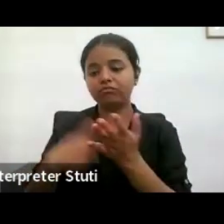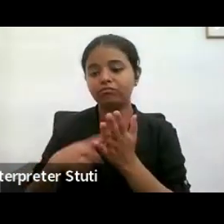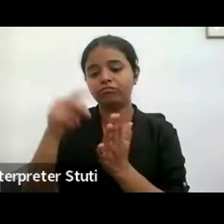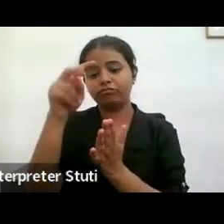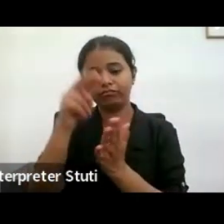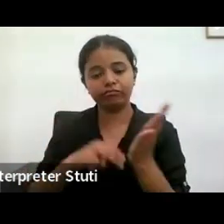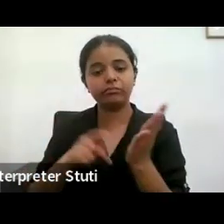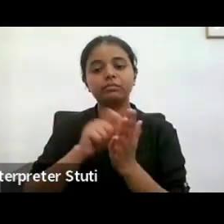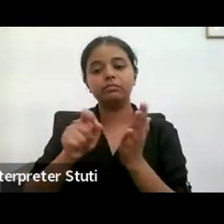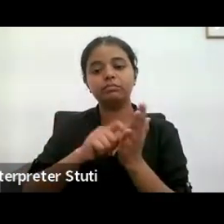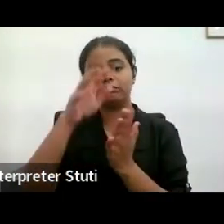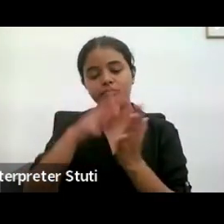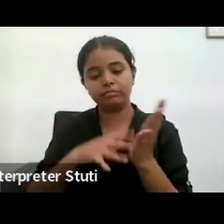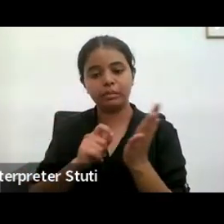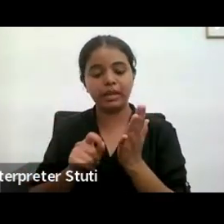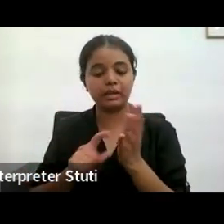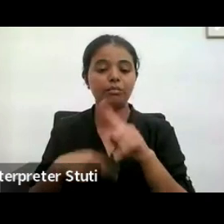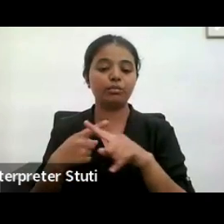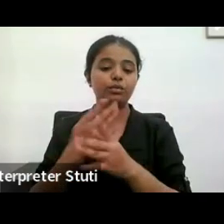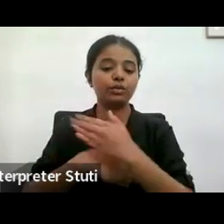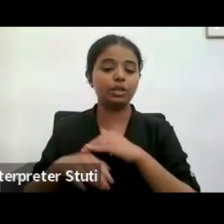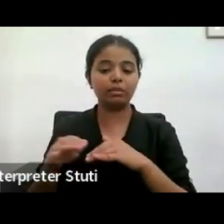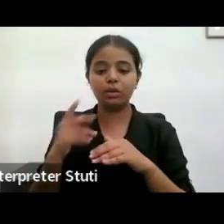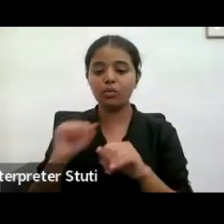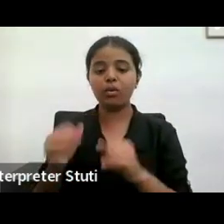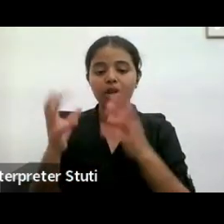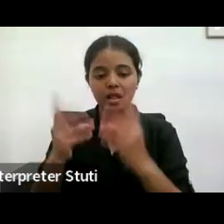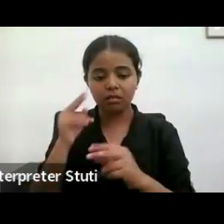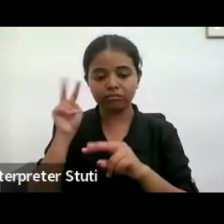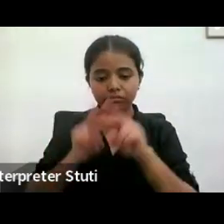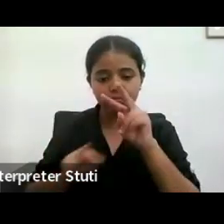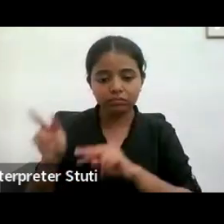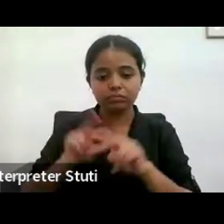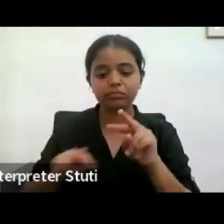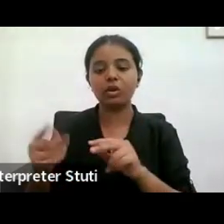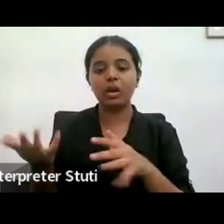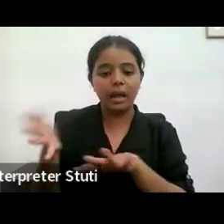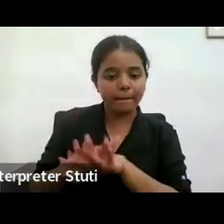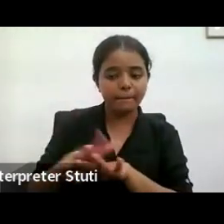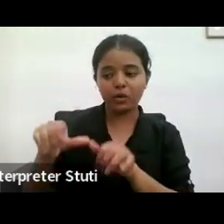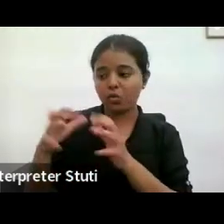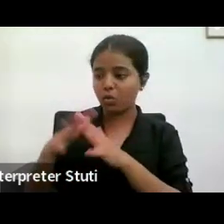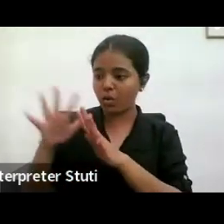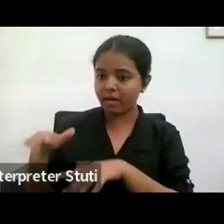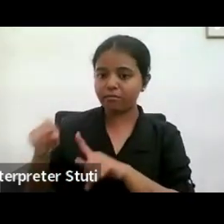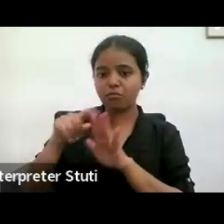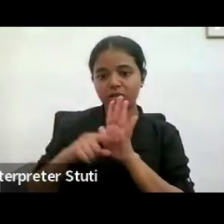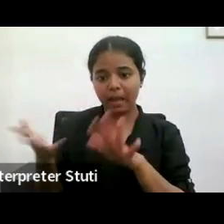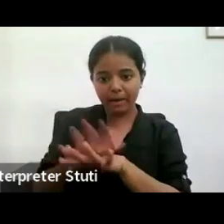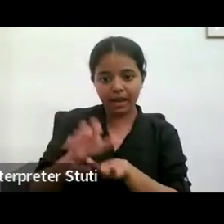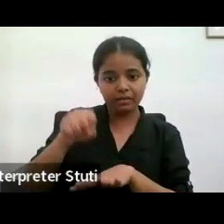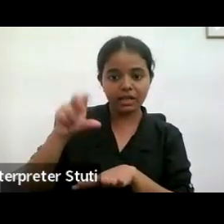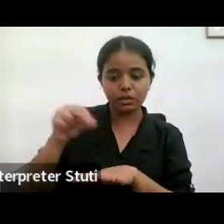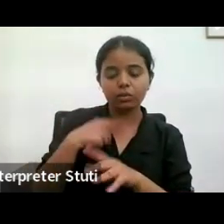on the status of children with disabilities in India and the implementation of laws and policies.